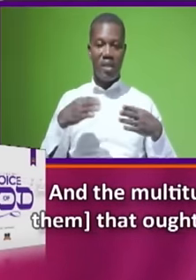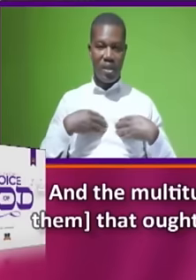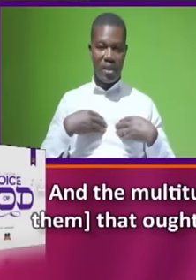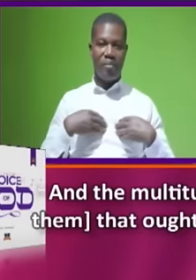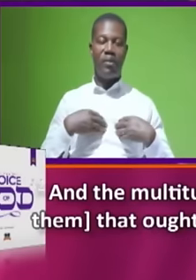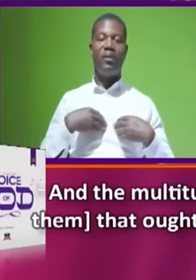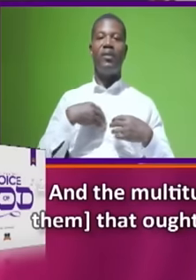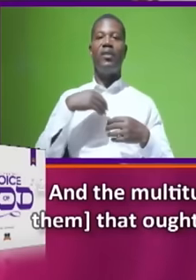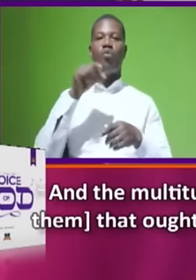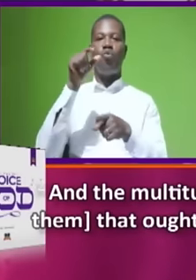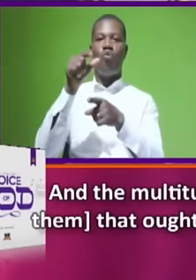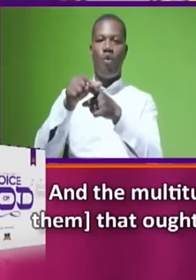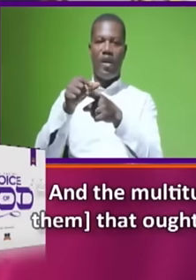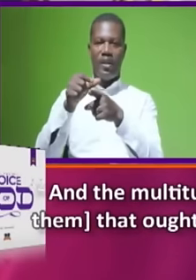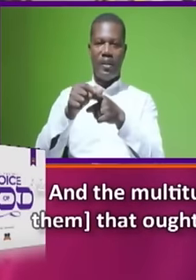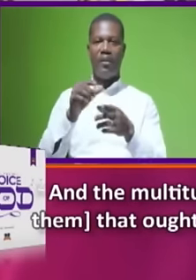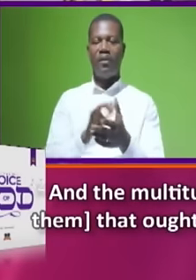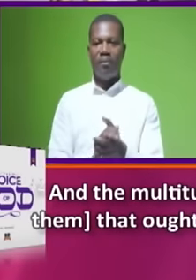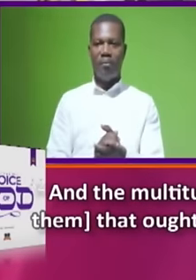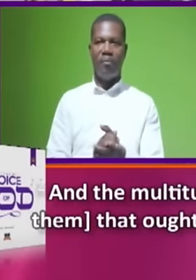They accepted the